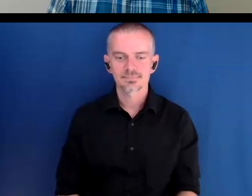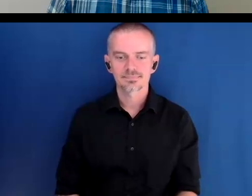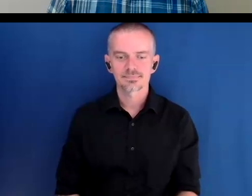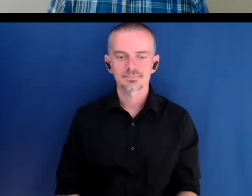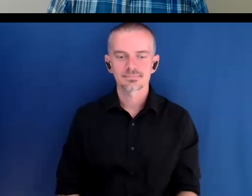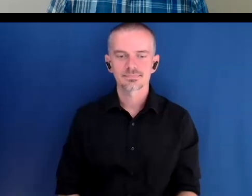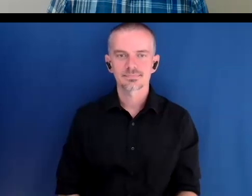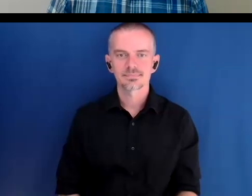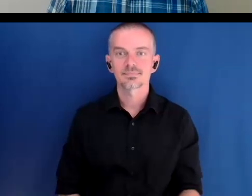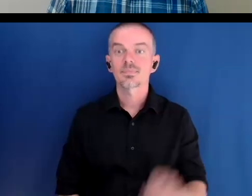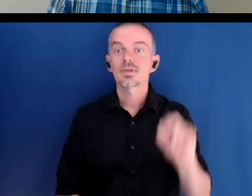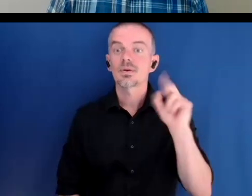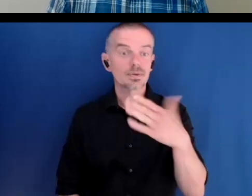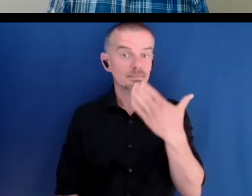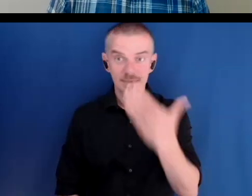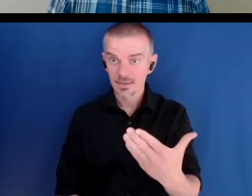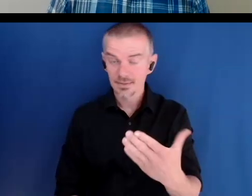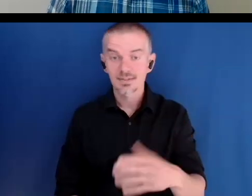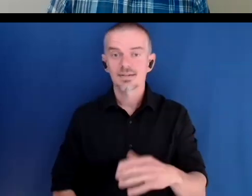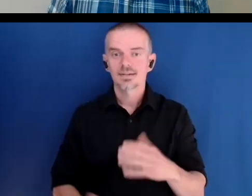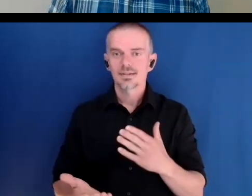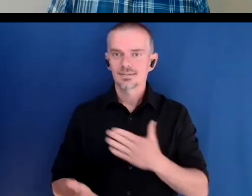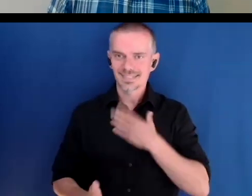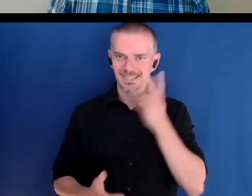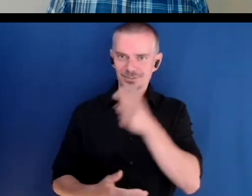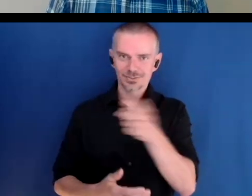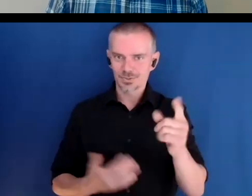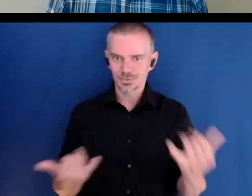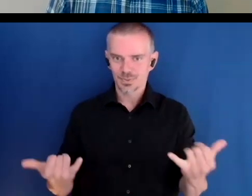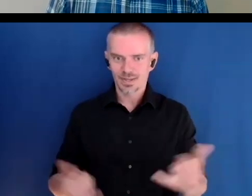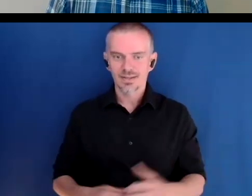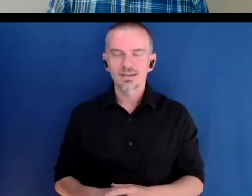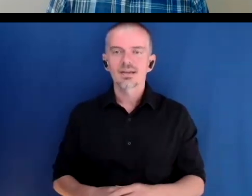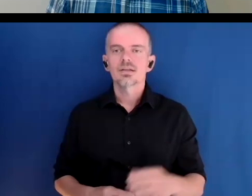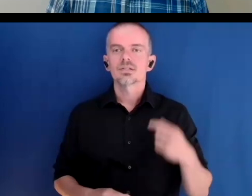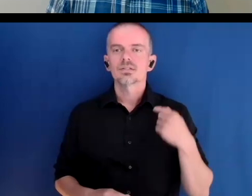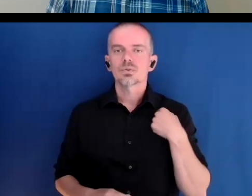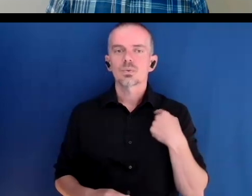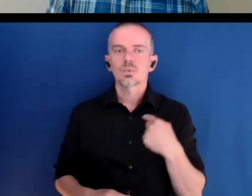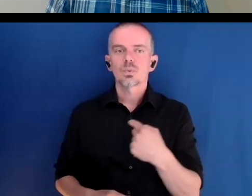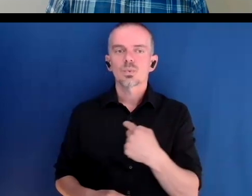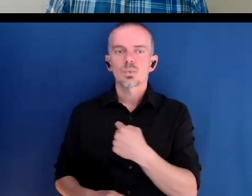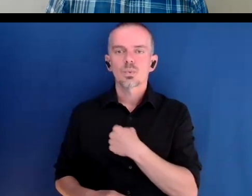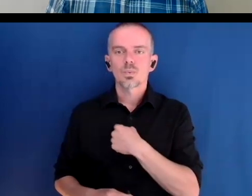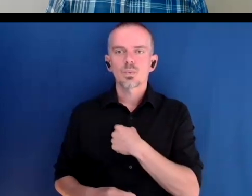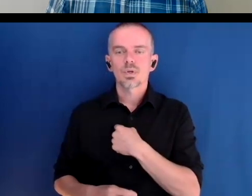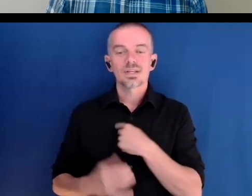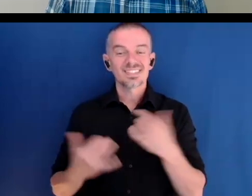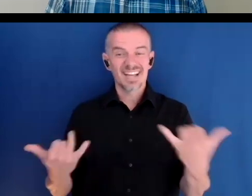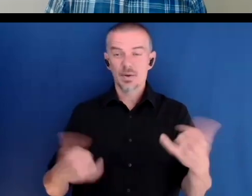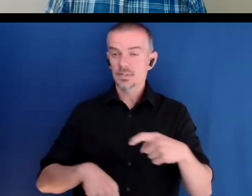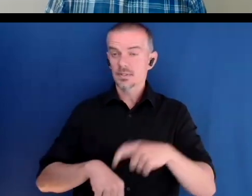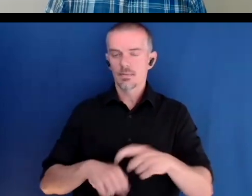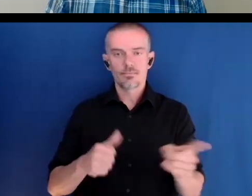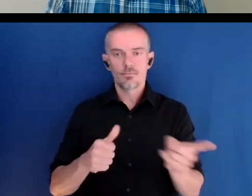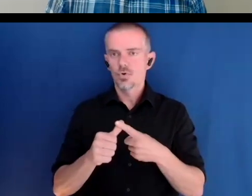Great. Well, thanks everyone. Good to see you all today. So we are going to use this time, first of all,